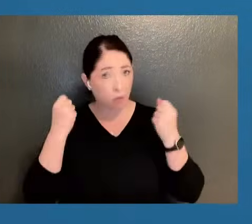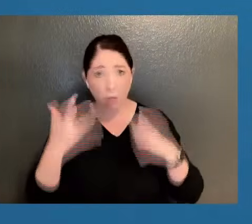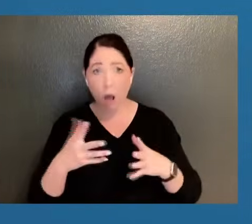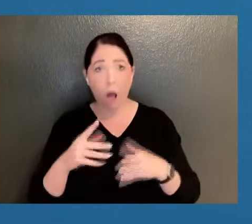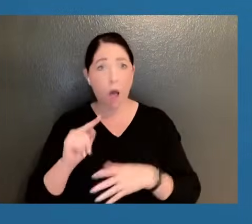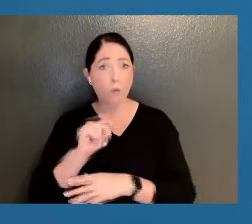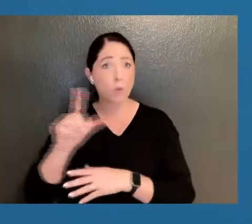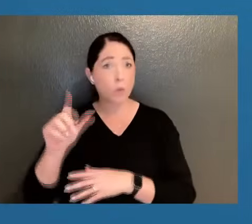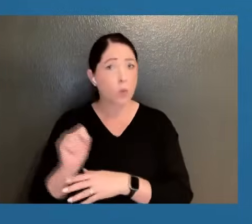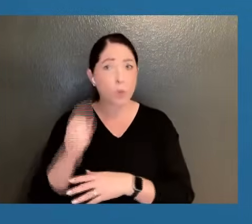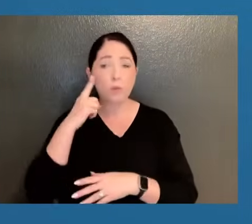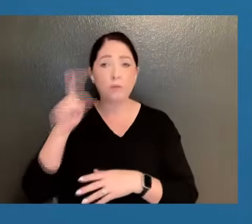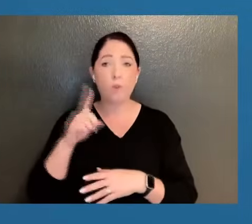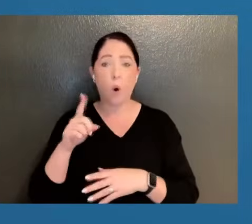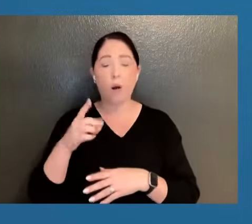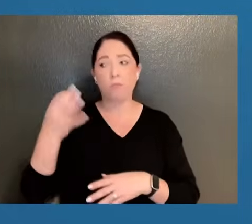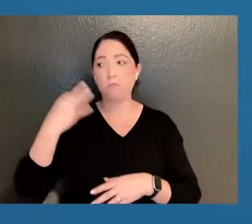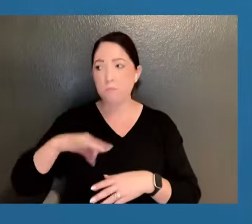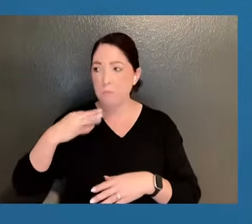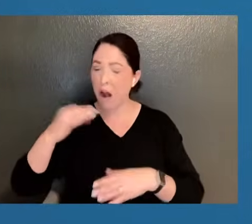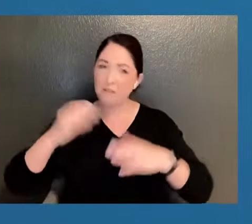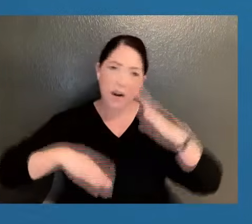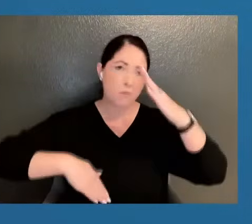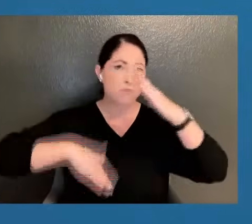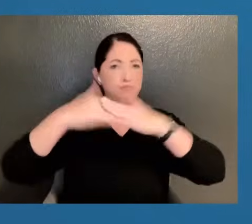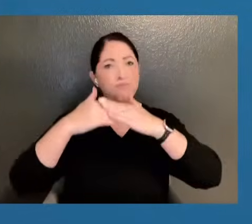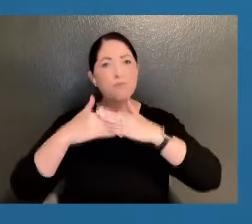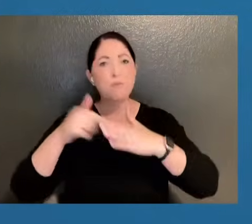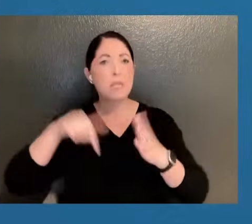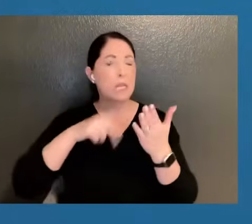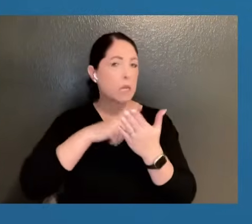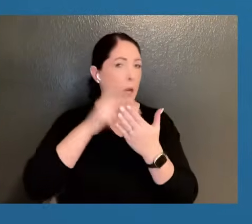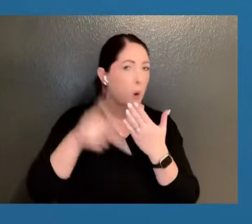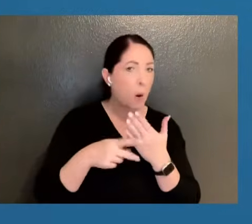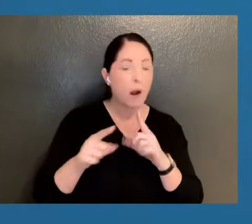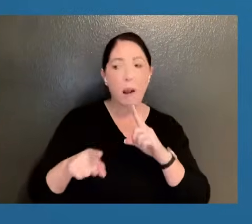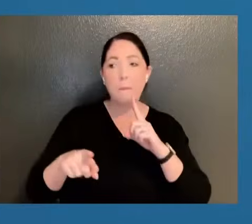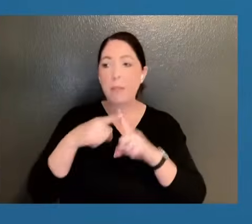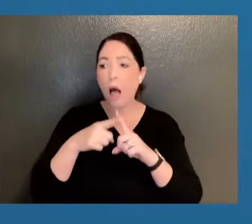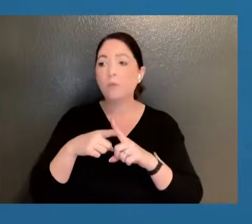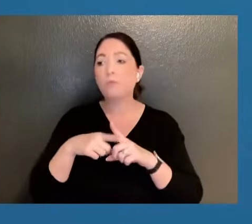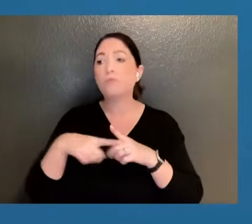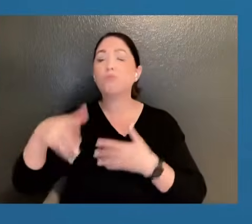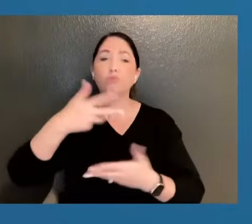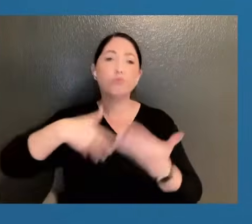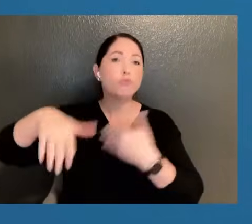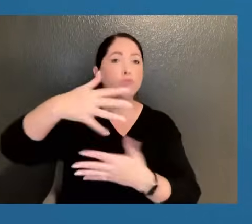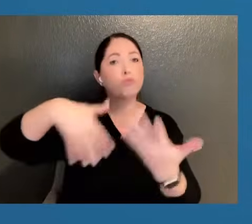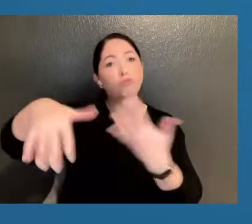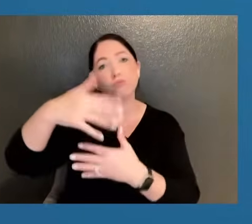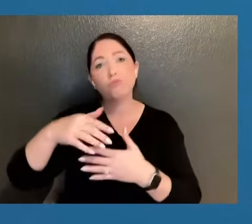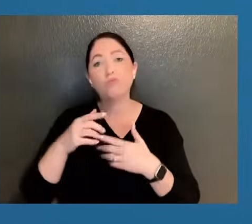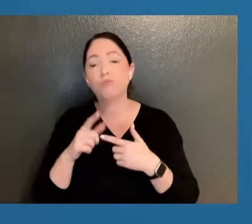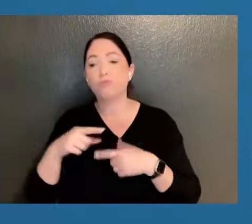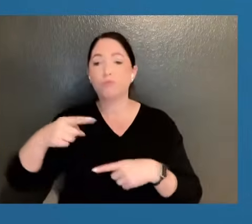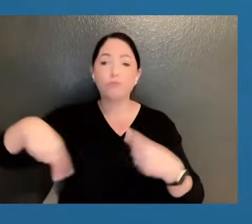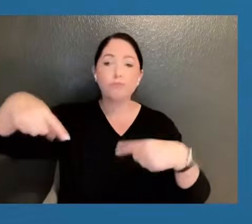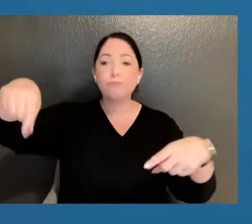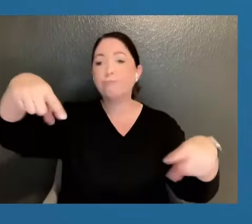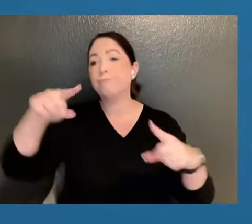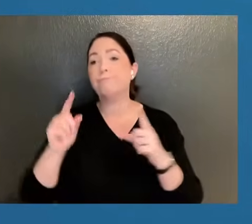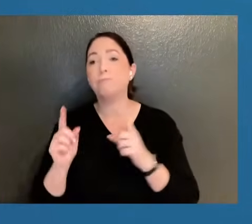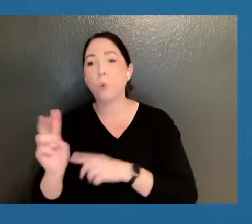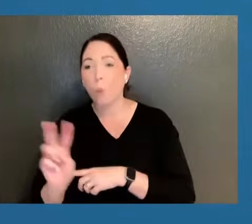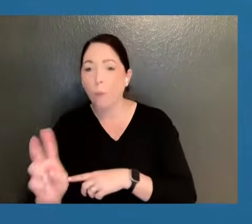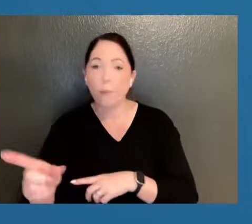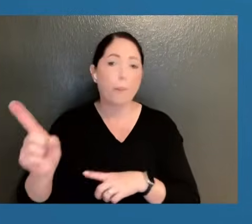maximizing the benefits of not just this program, but of what it means to get around. And I look forward to not only sitting down and going through the different options we have, not only